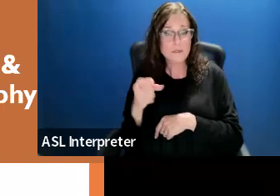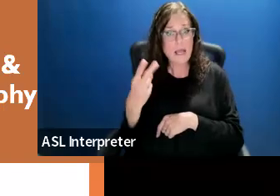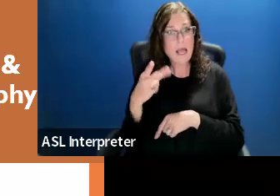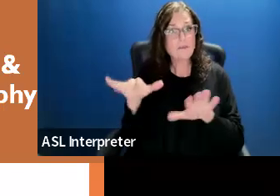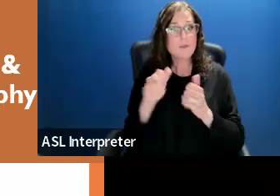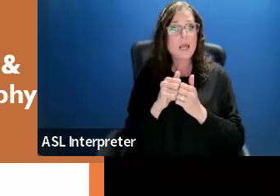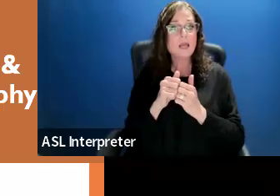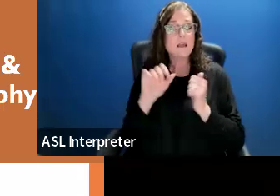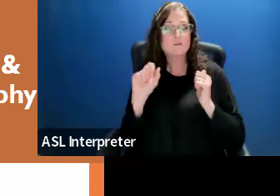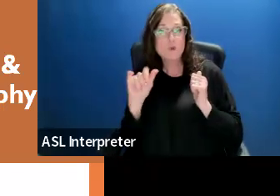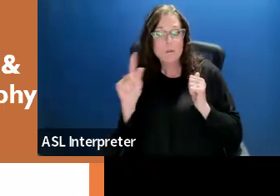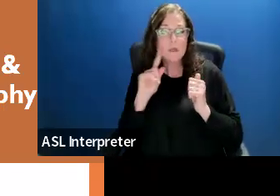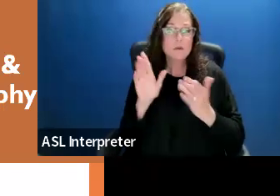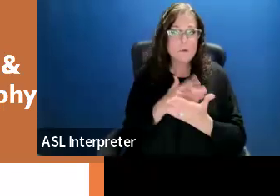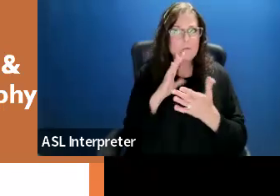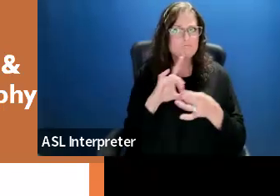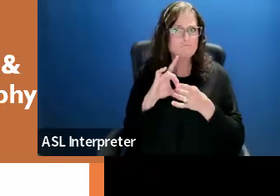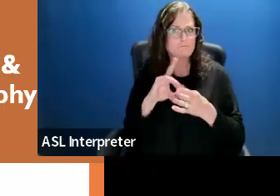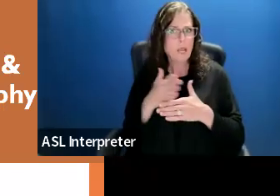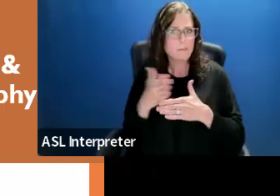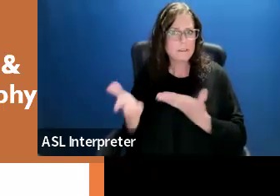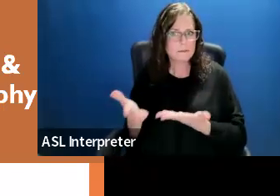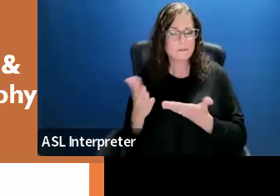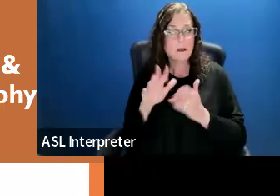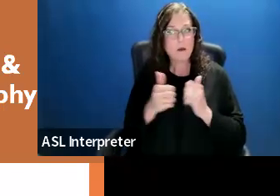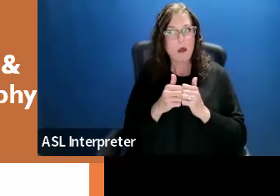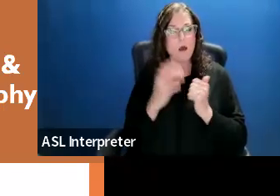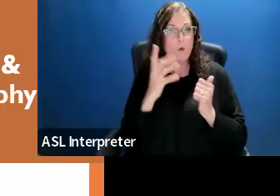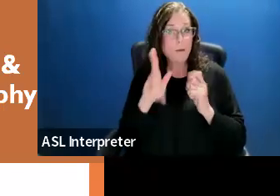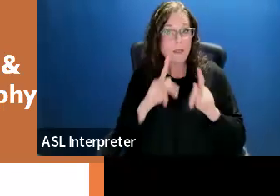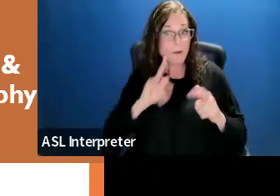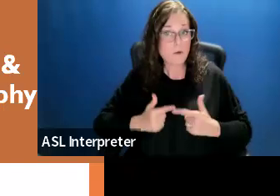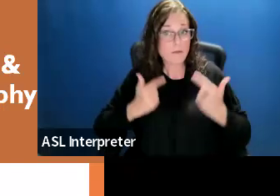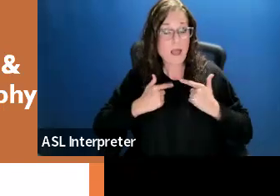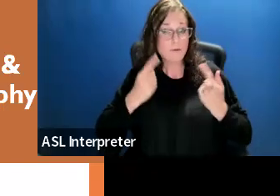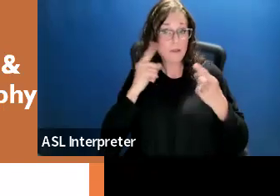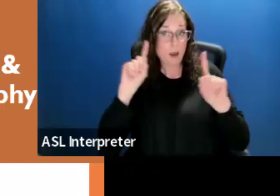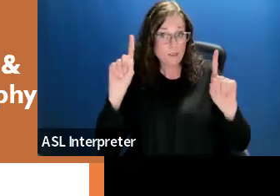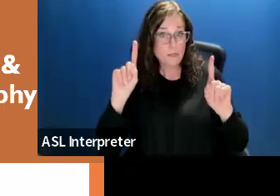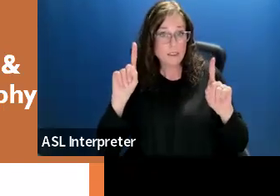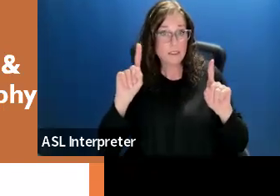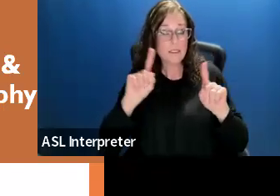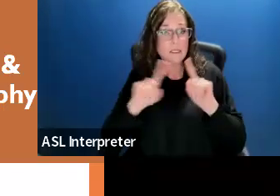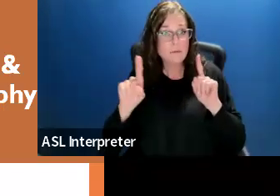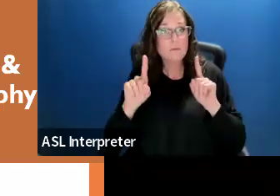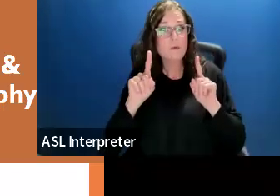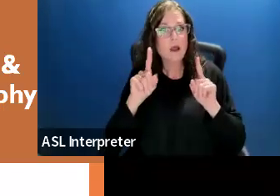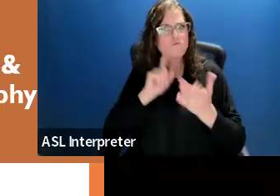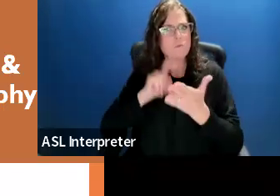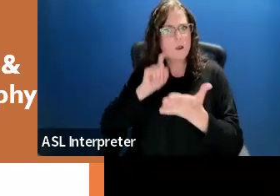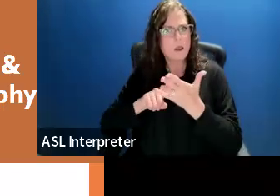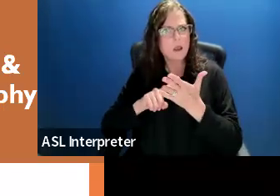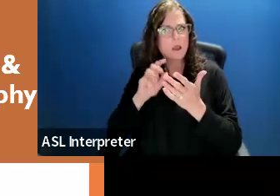radio astronomer, and a music producer have in common? They all wowed the people in their lives with their accomplishment, but none were commemorated